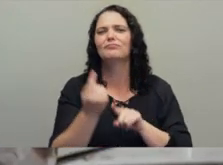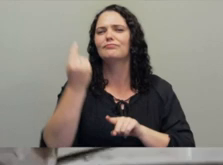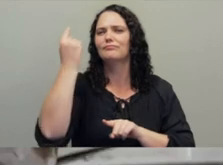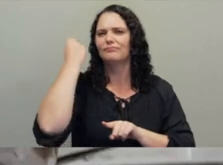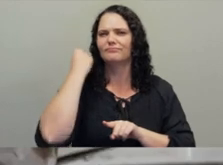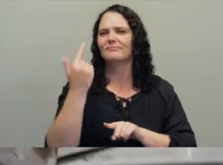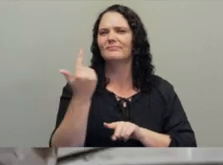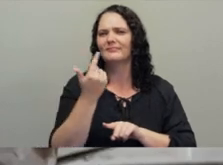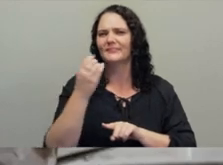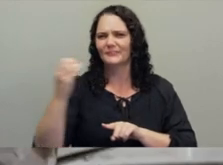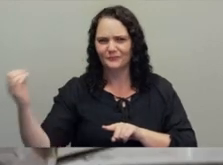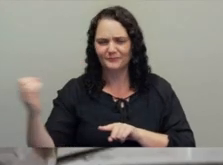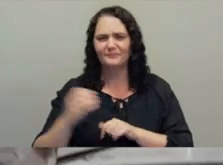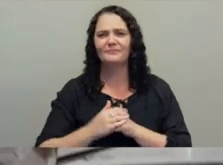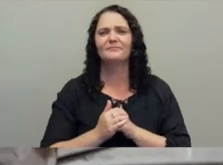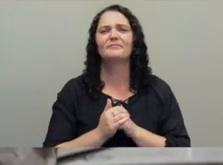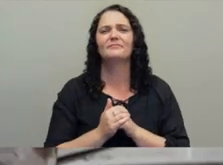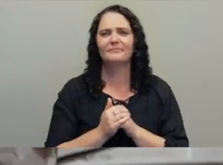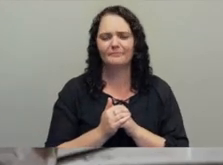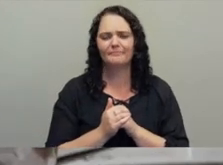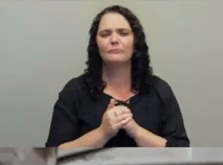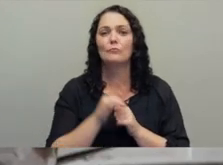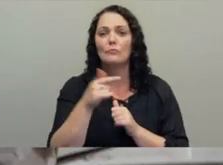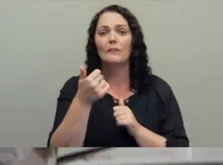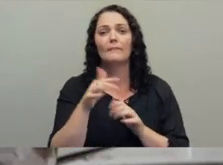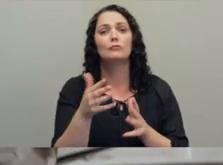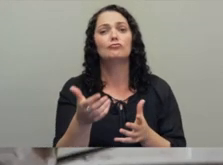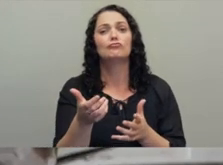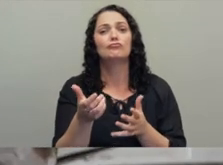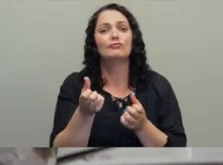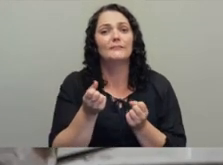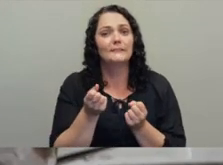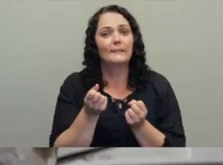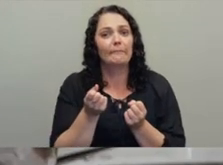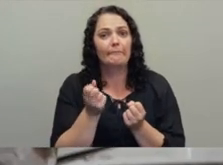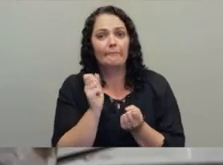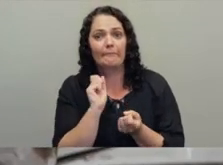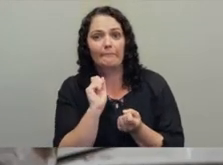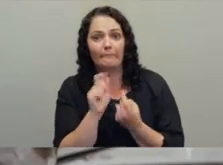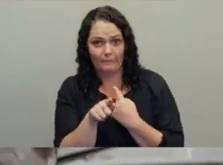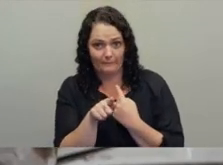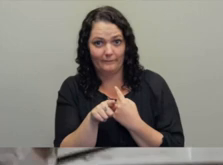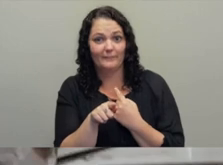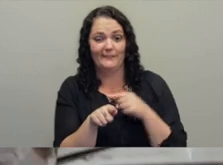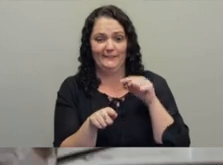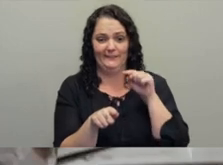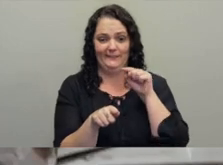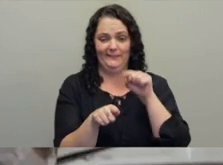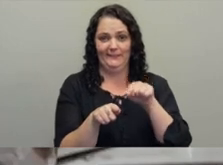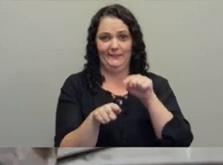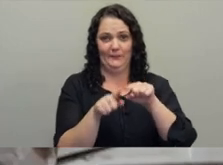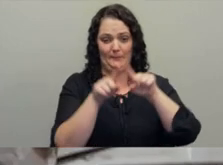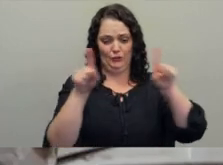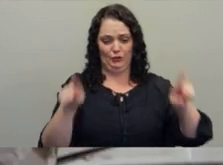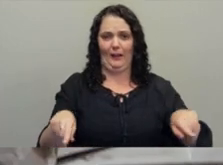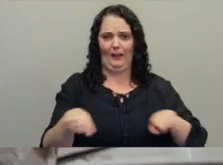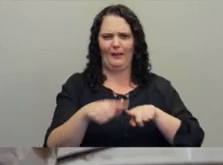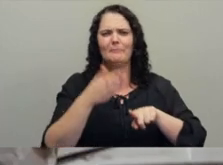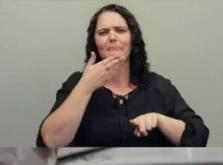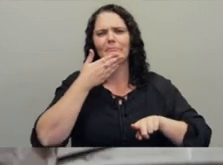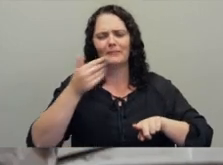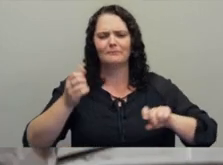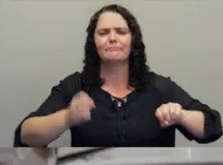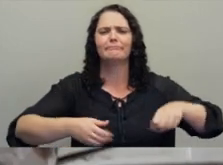that drawing in the QAGOMA collection. And what I'll ask you to do is make that link active, open up that work, get